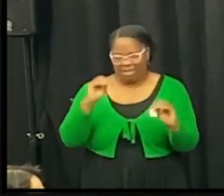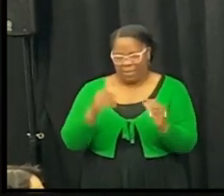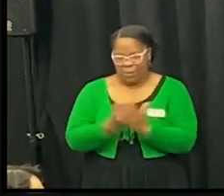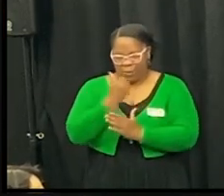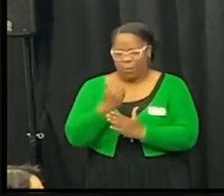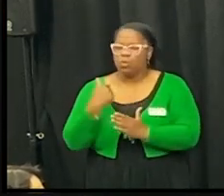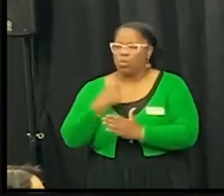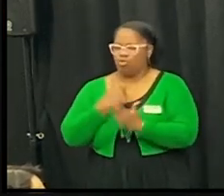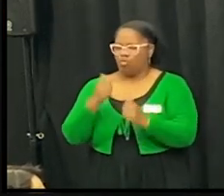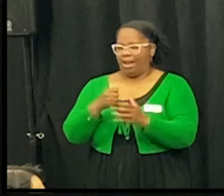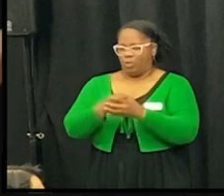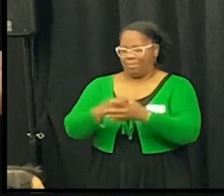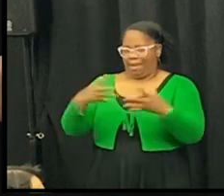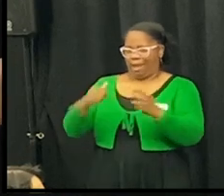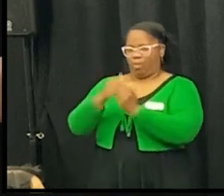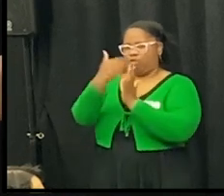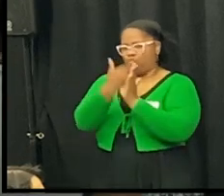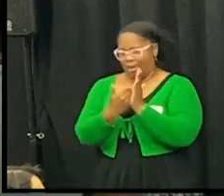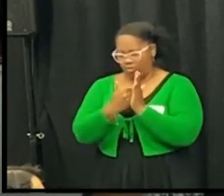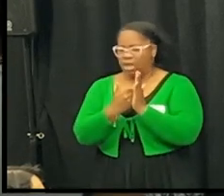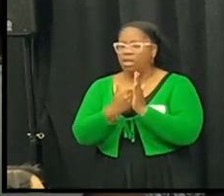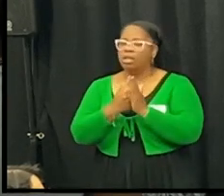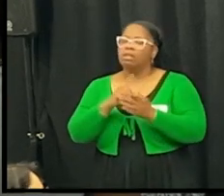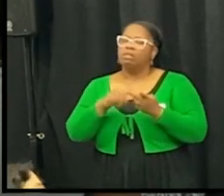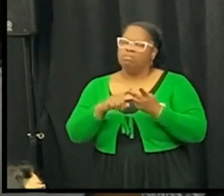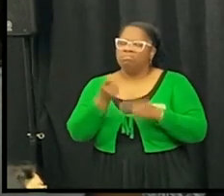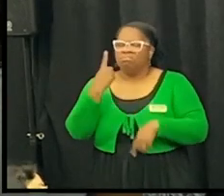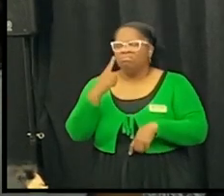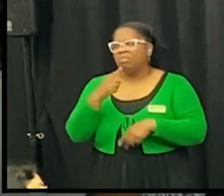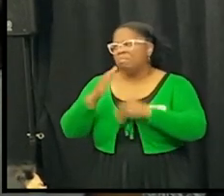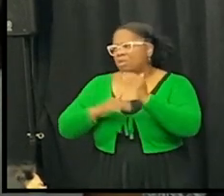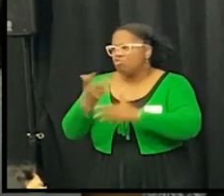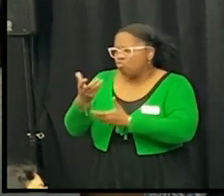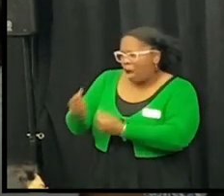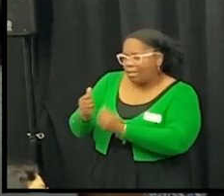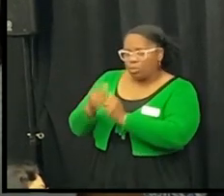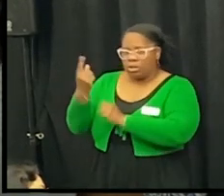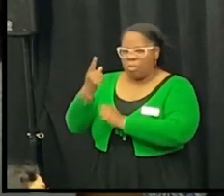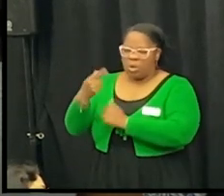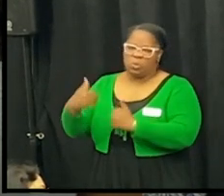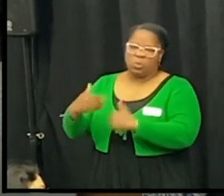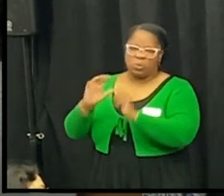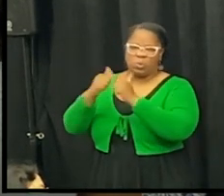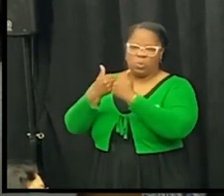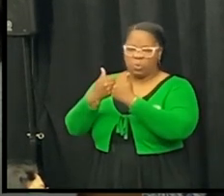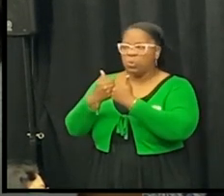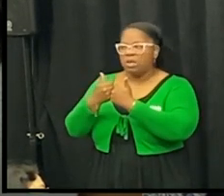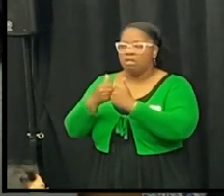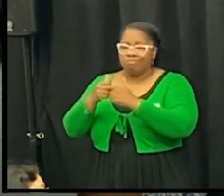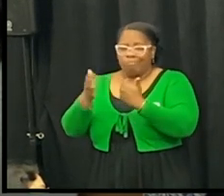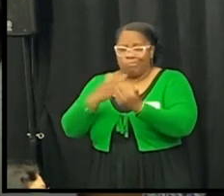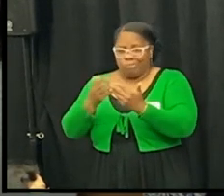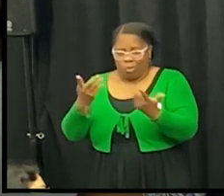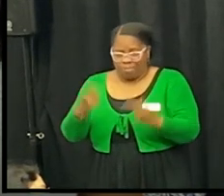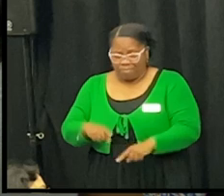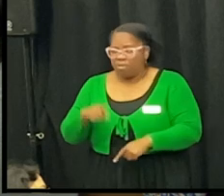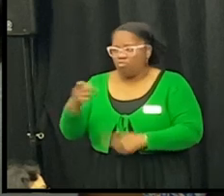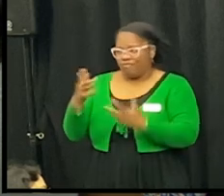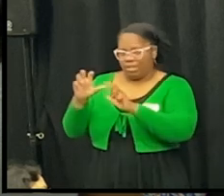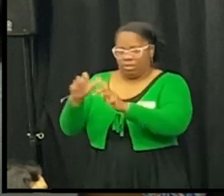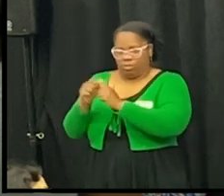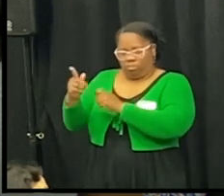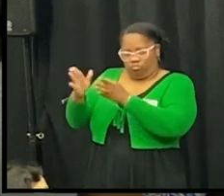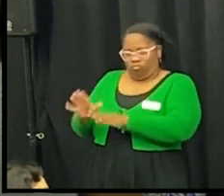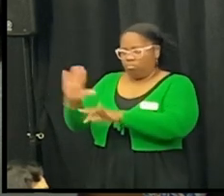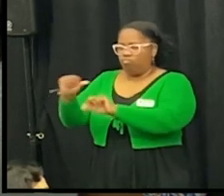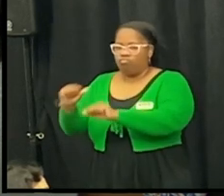And also, trust building is hard. You know, no matter what, you're investing in someone and the potential of what they can bring to the table.